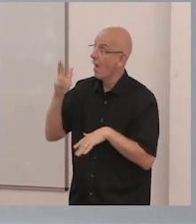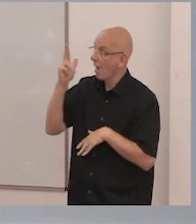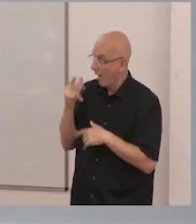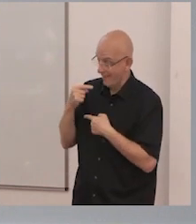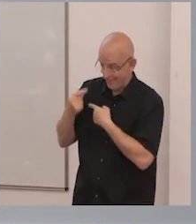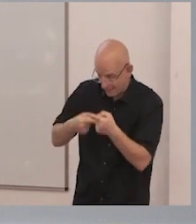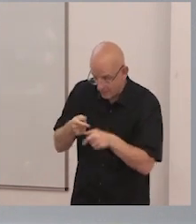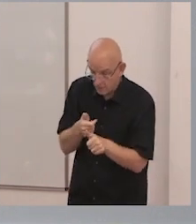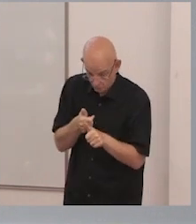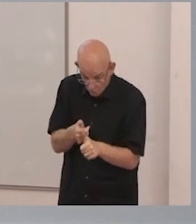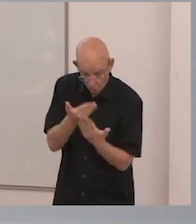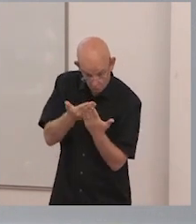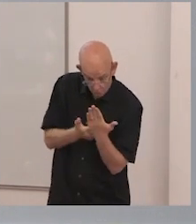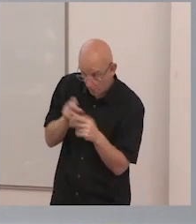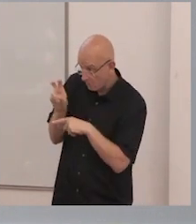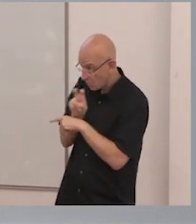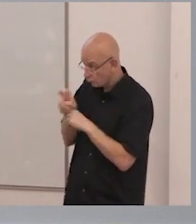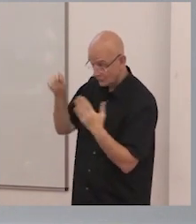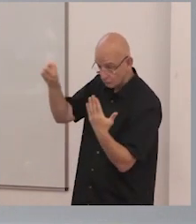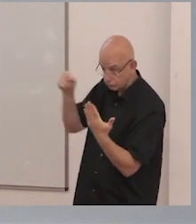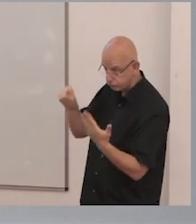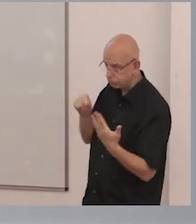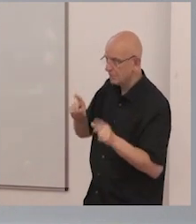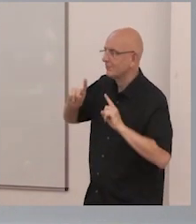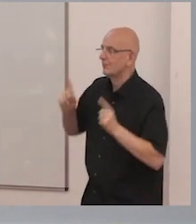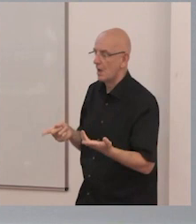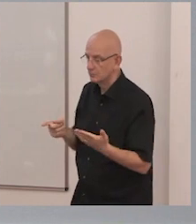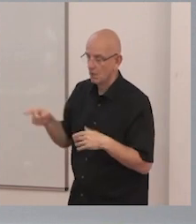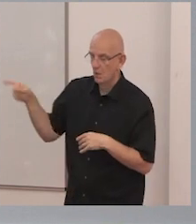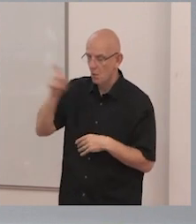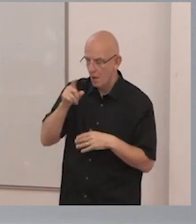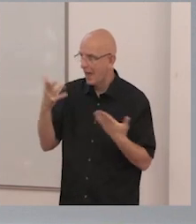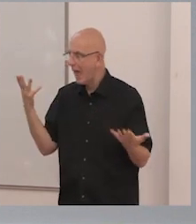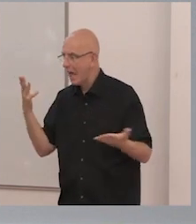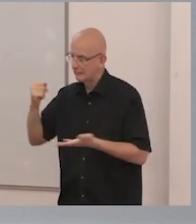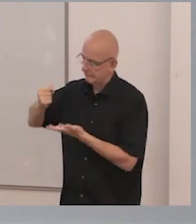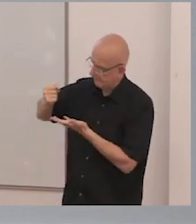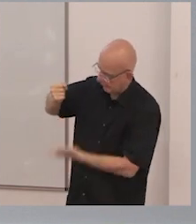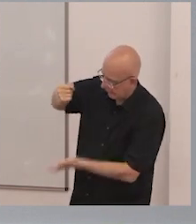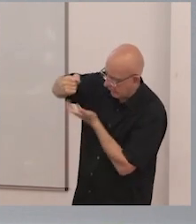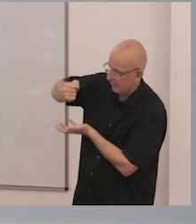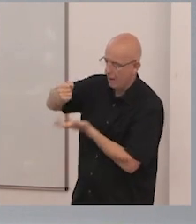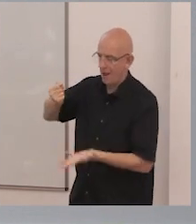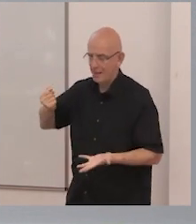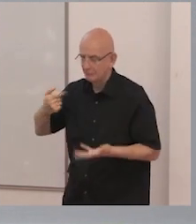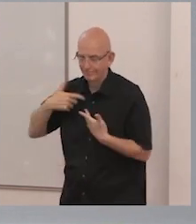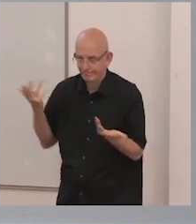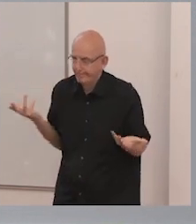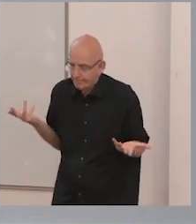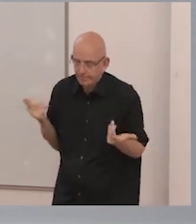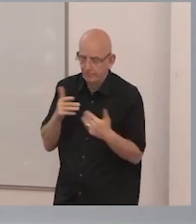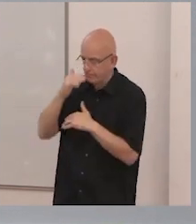parties is something that we need to keep an eye on, and we need to get actively involved in implementation and